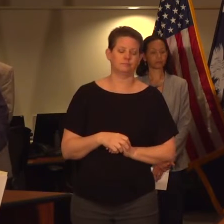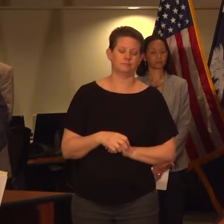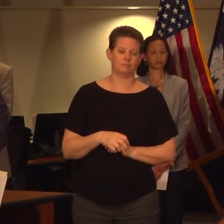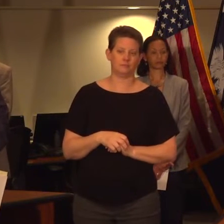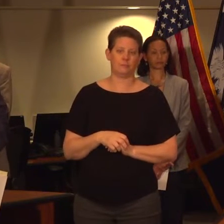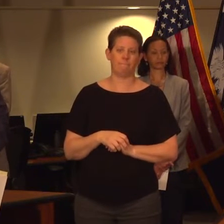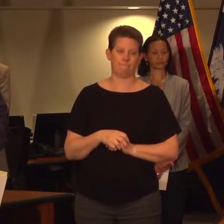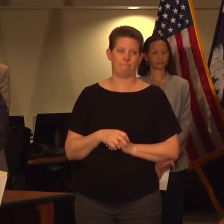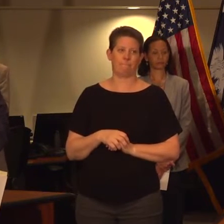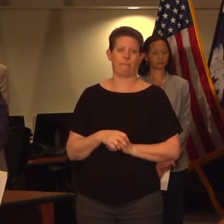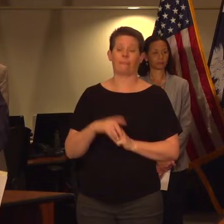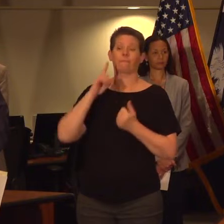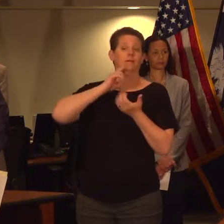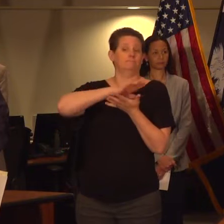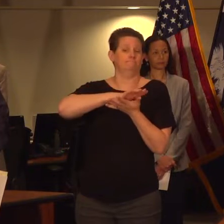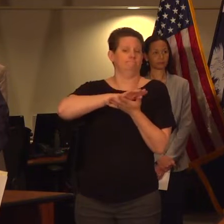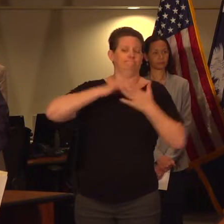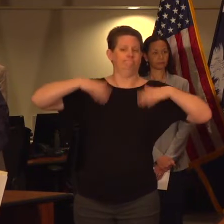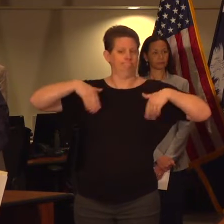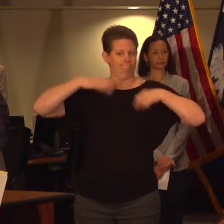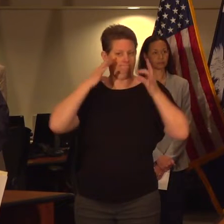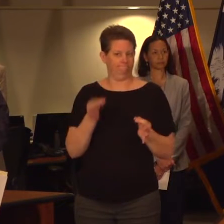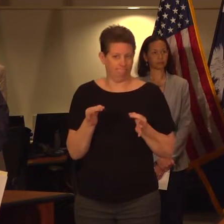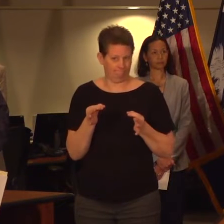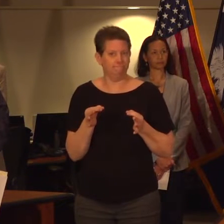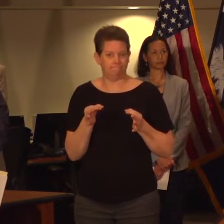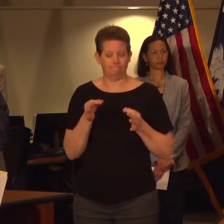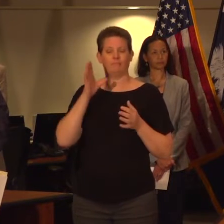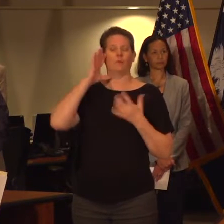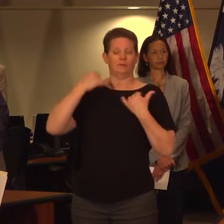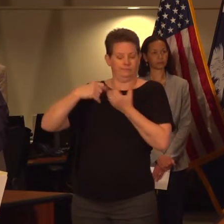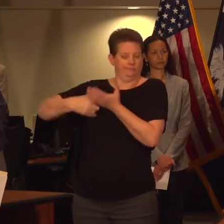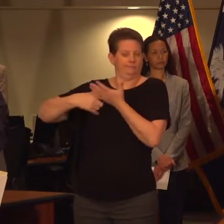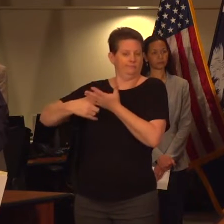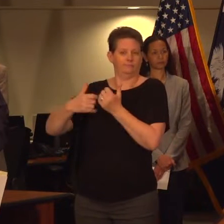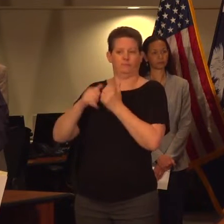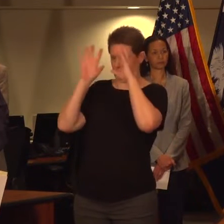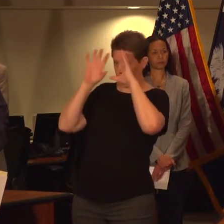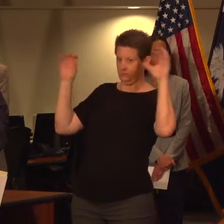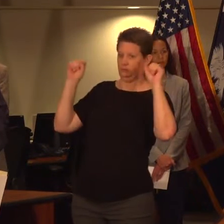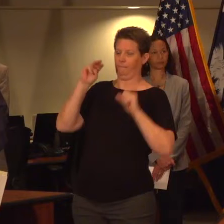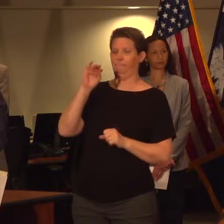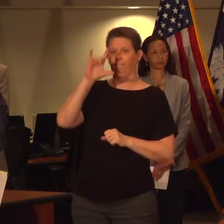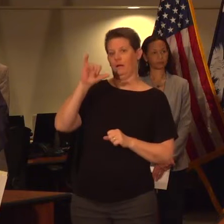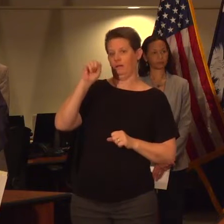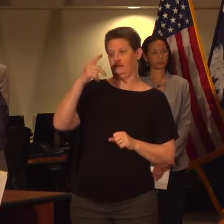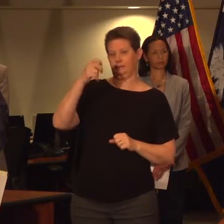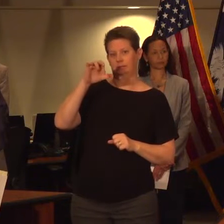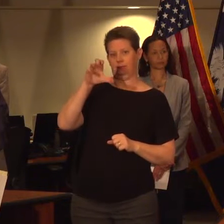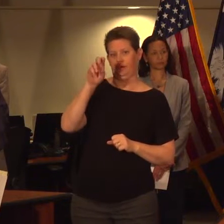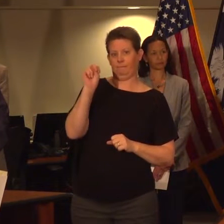The decision on schools we've not made yet. Will be made in consultation with Superintendent Molly Spearman and